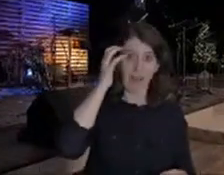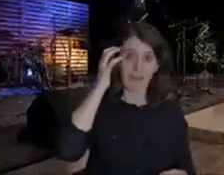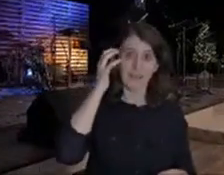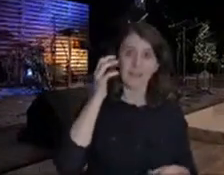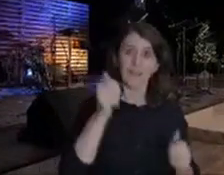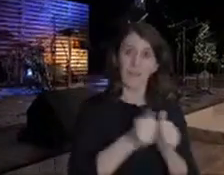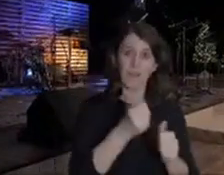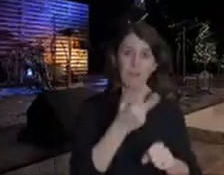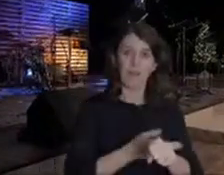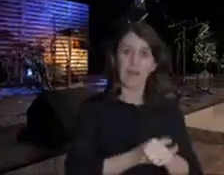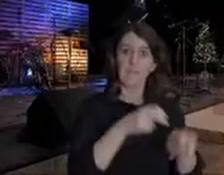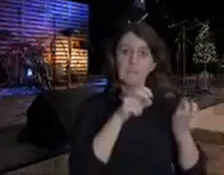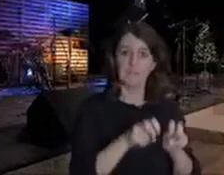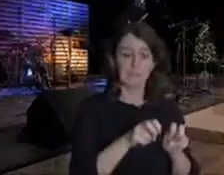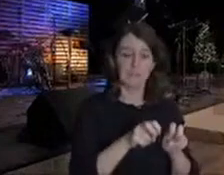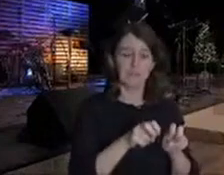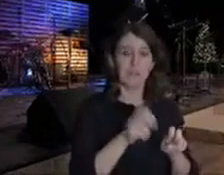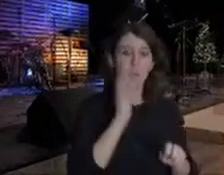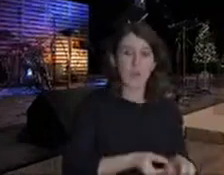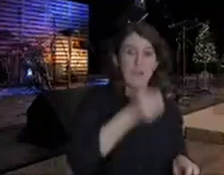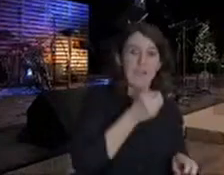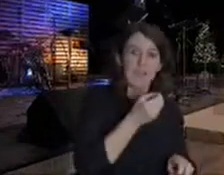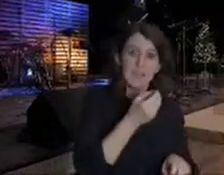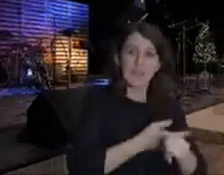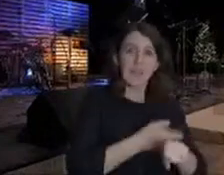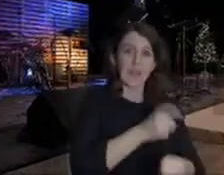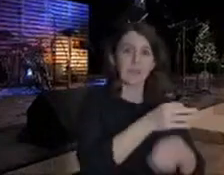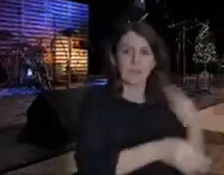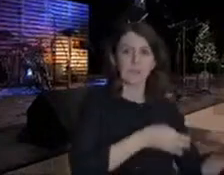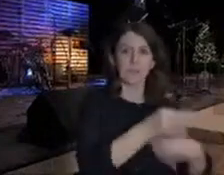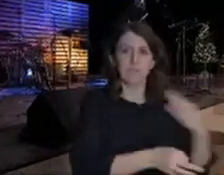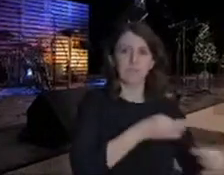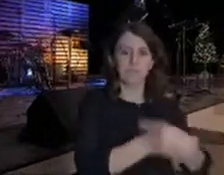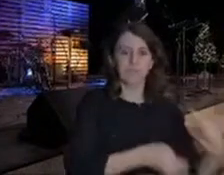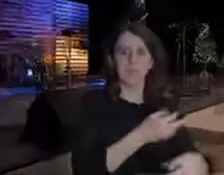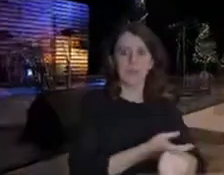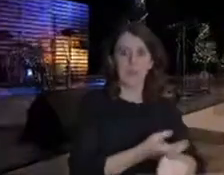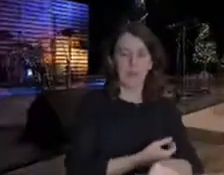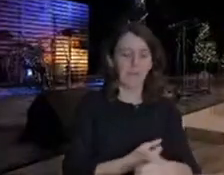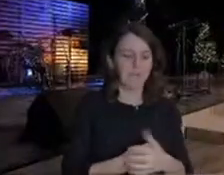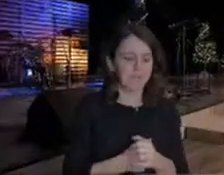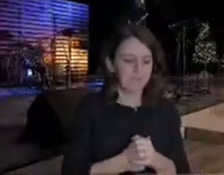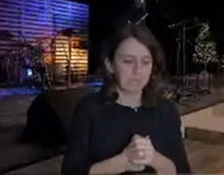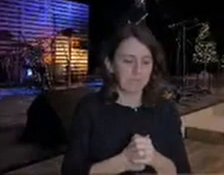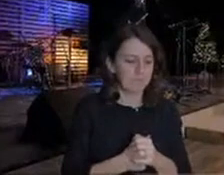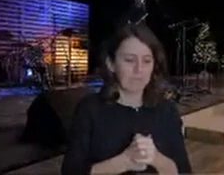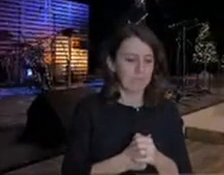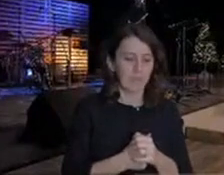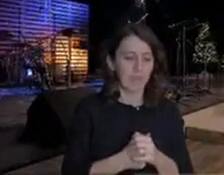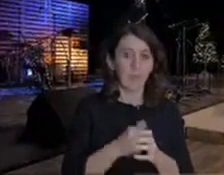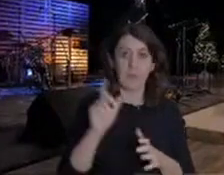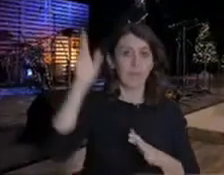But not so in the kingdom to come, right? It's going to be a kingdom of peace. And again, verse 9, it says, they will neither harm nor